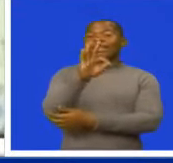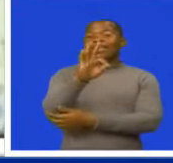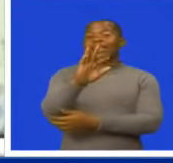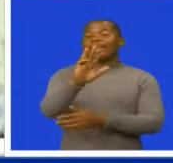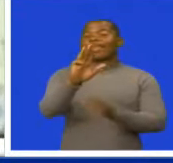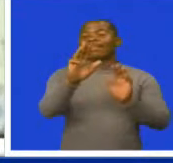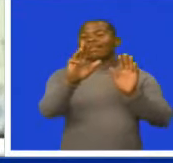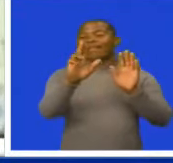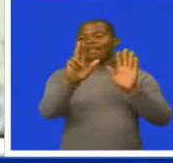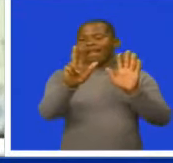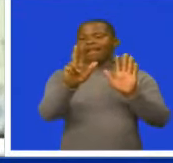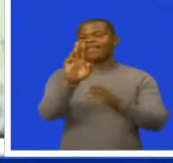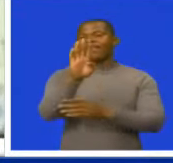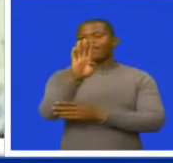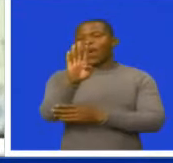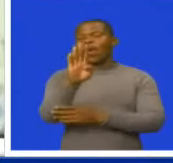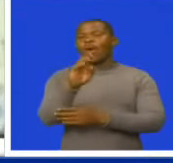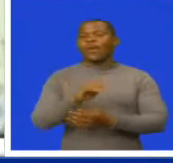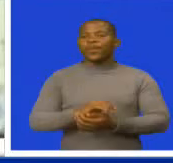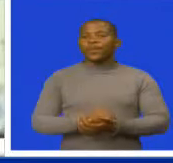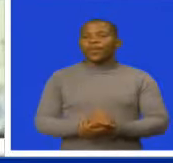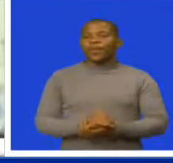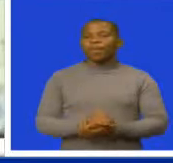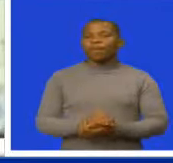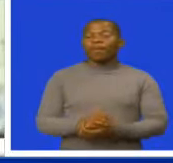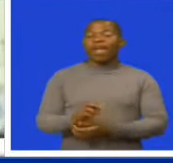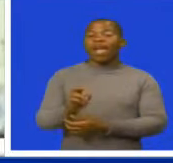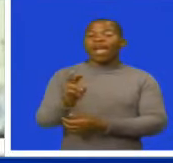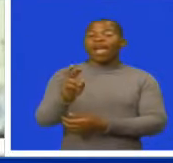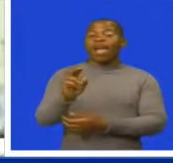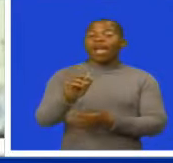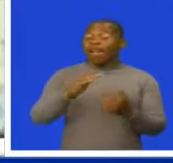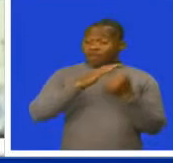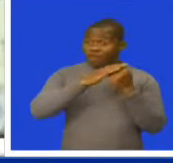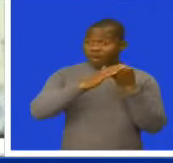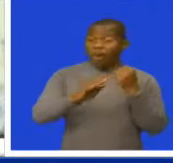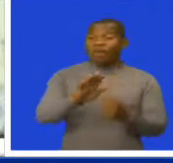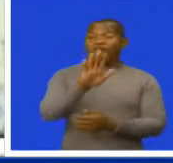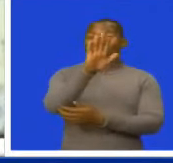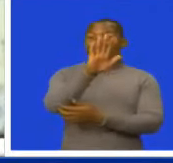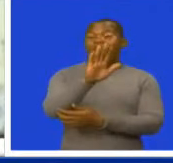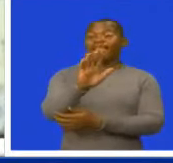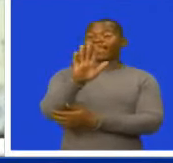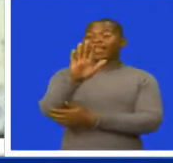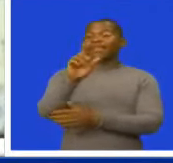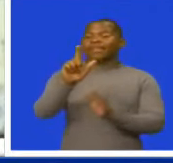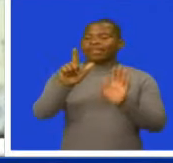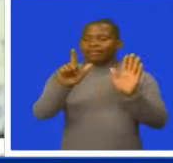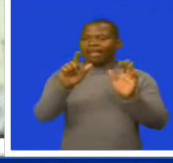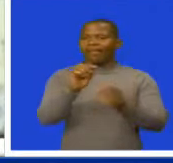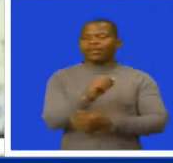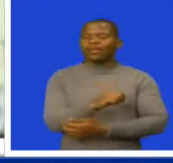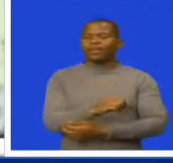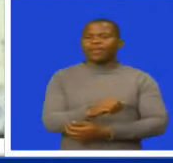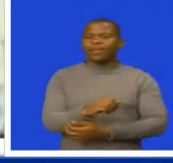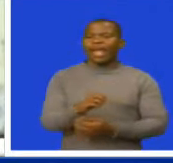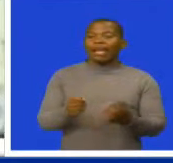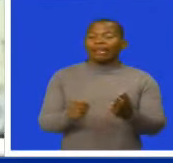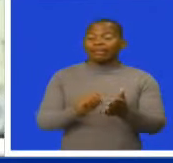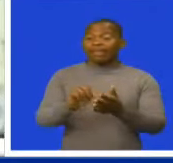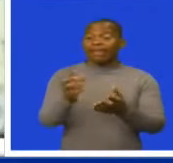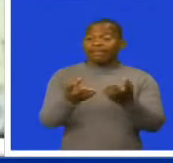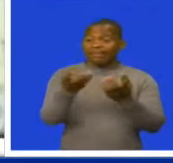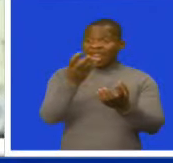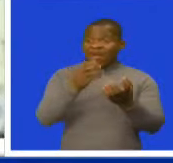2,384. Kanti ke sifunza saselibonjeni sina 557. Kanti ke sifunza saseshiselweni sina 523